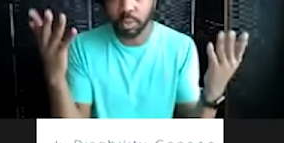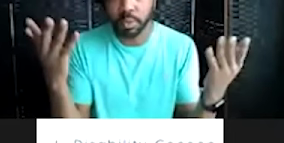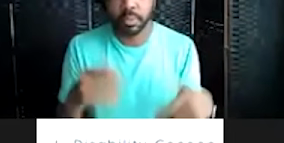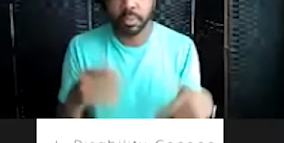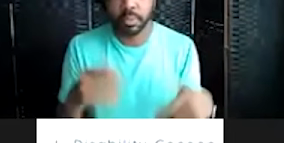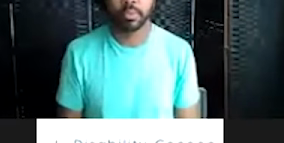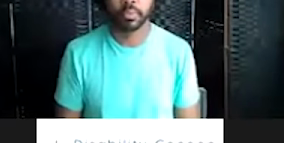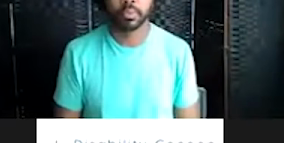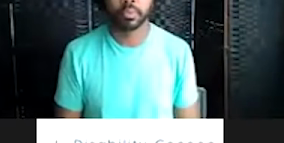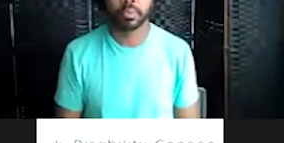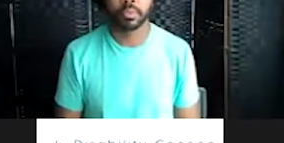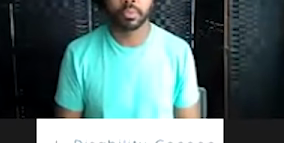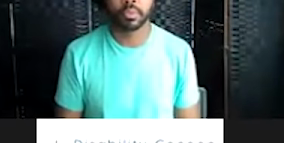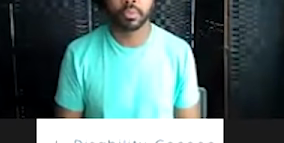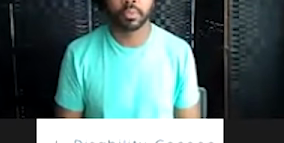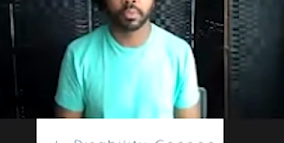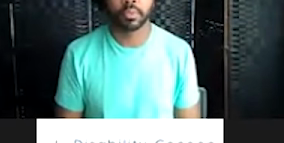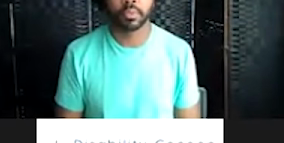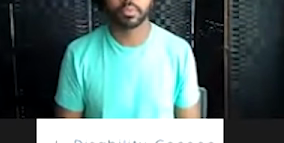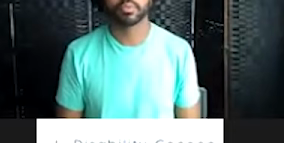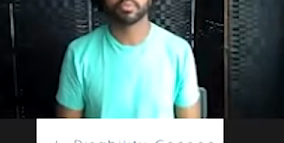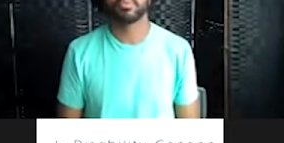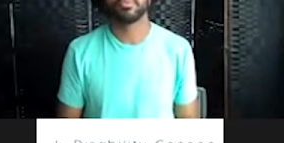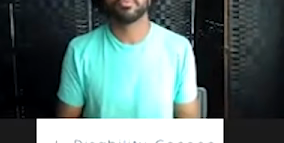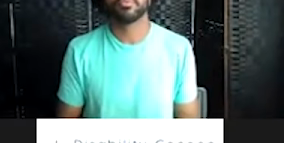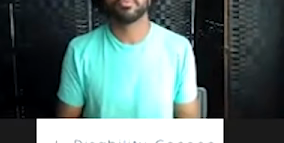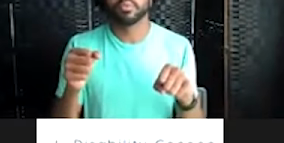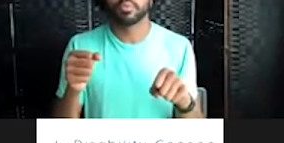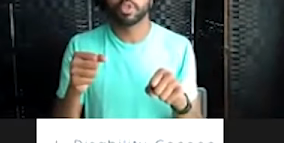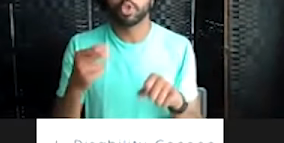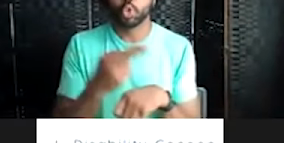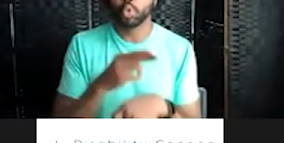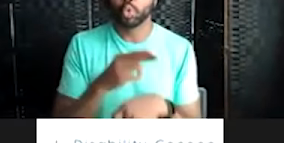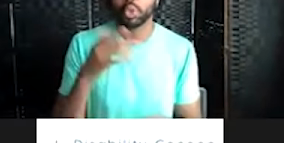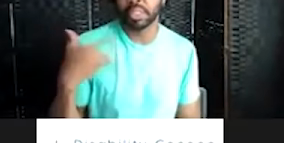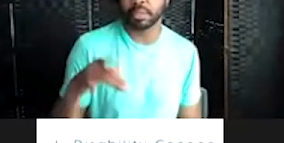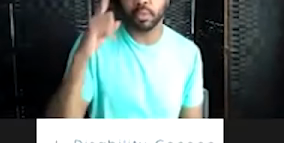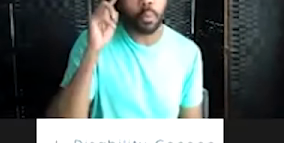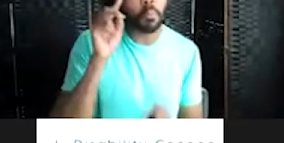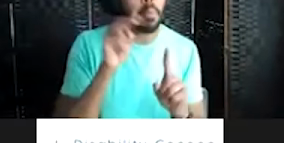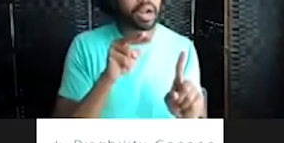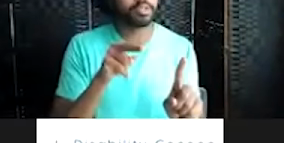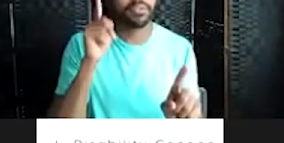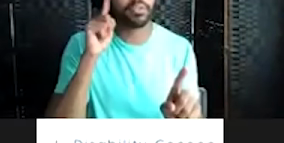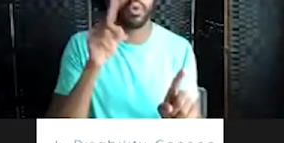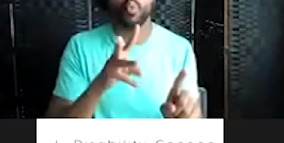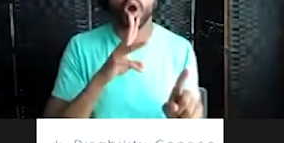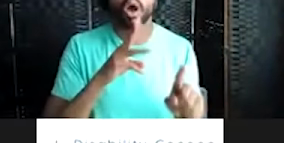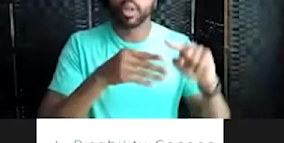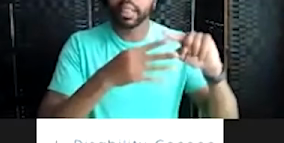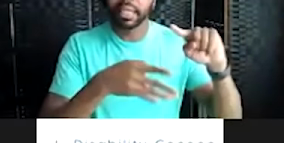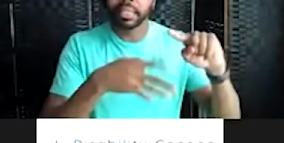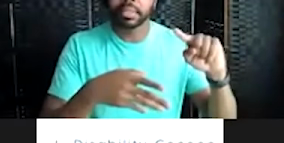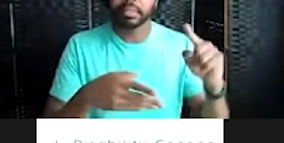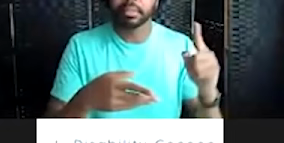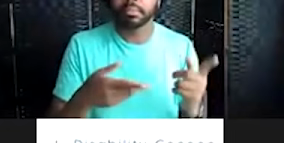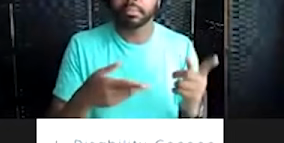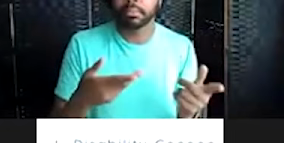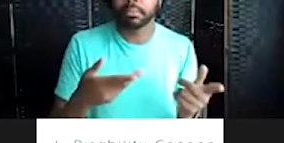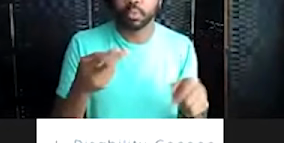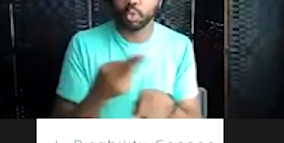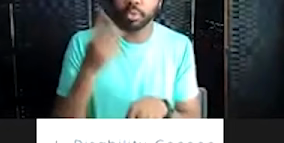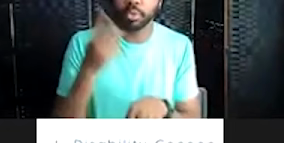So they can be used to monitor for water leaks. So you can put a sensor underneath your water heater, next to a sump